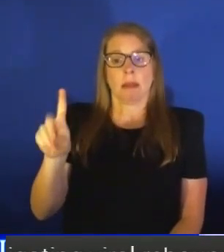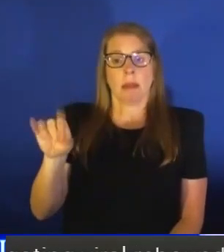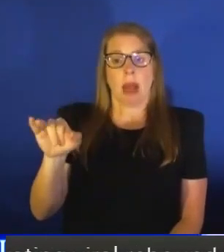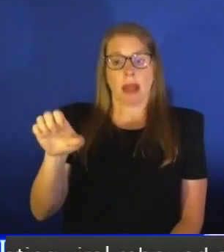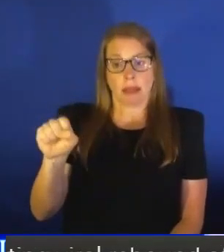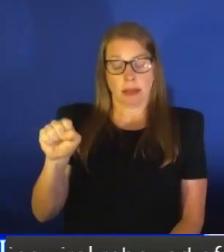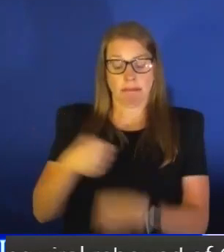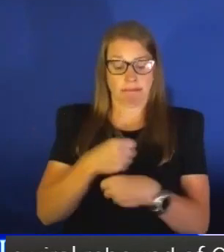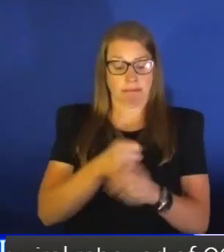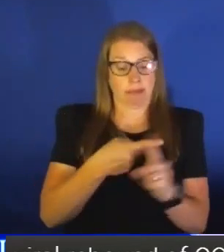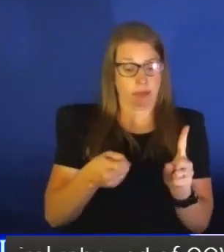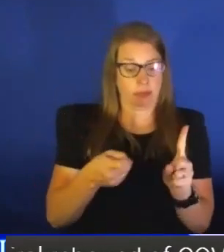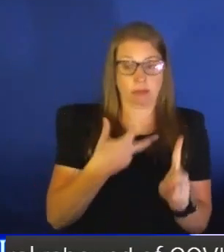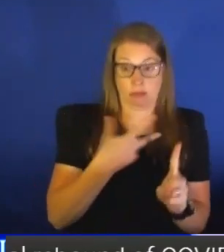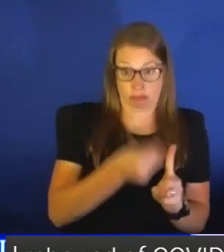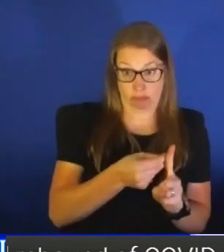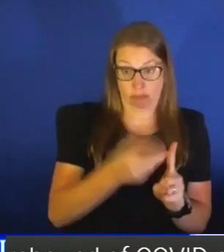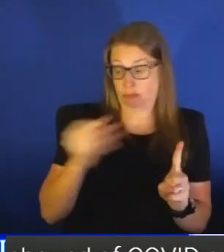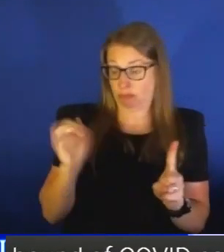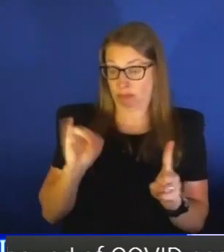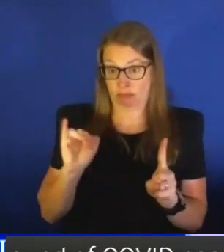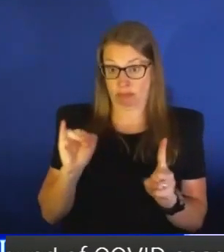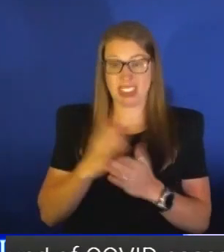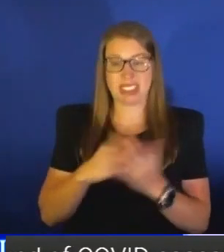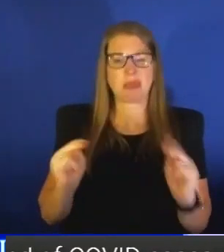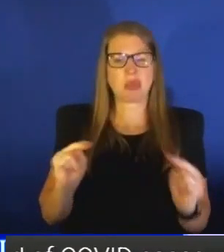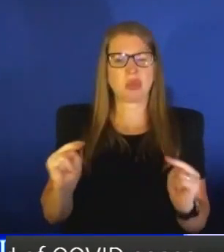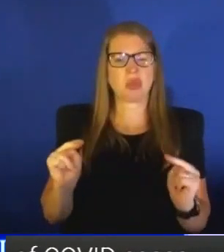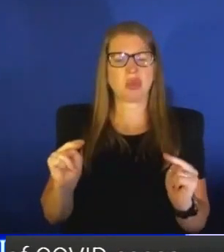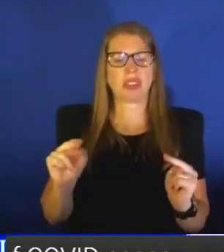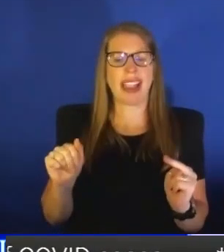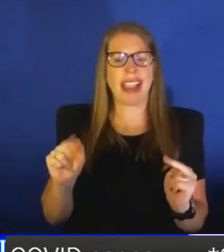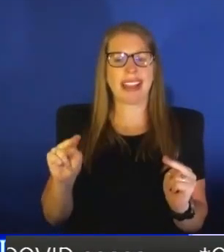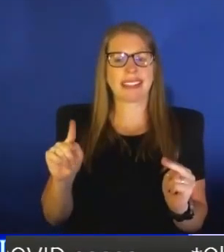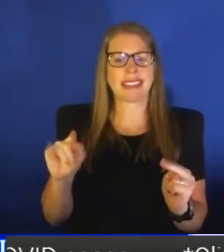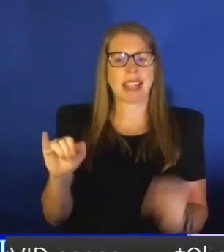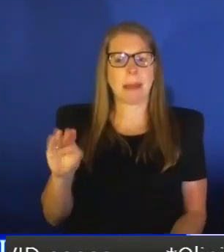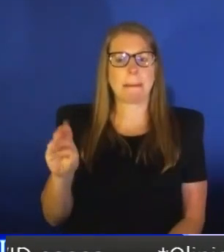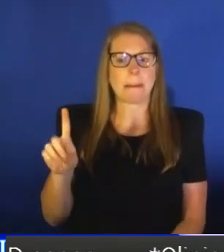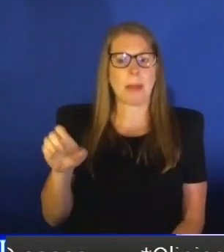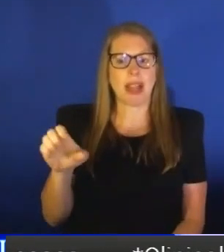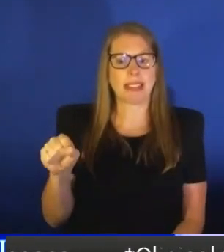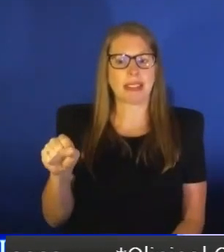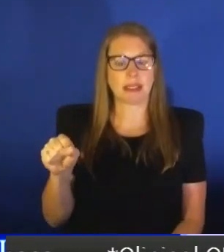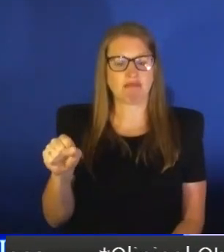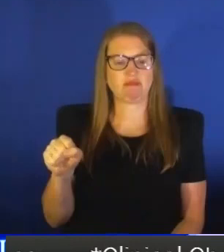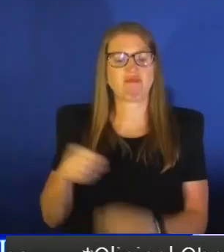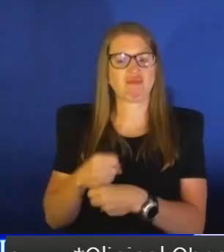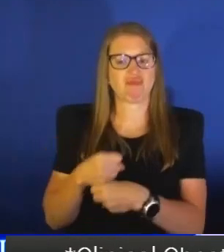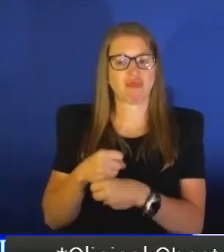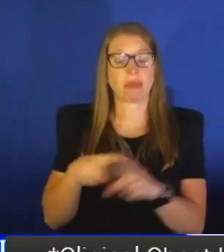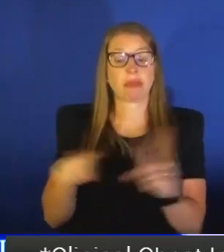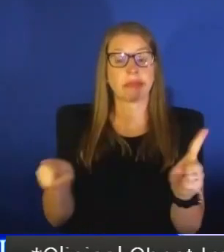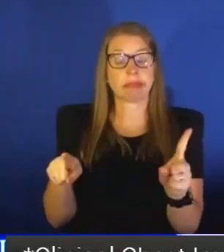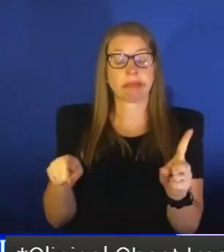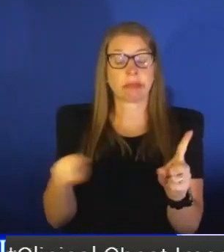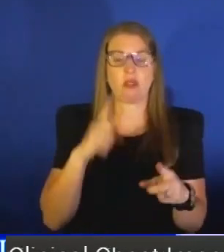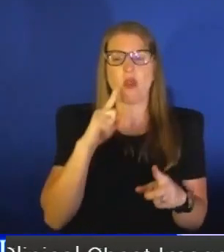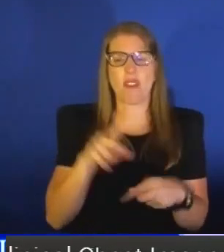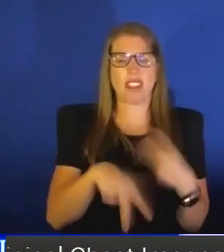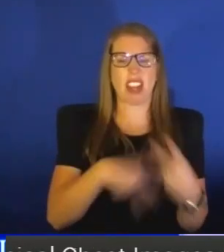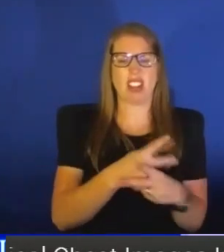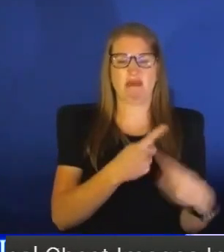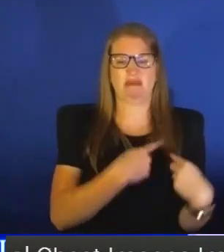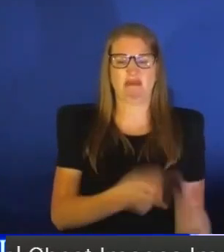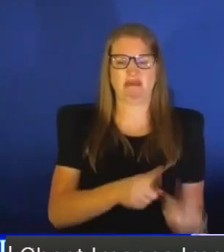and infection, you do have some neutralizing antibodies even to the variants that we've identified so far, but we know that you can still be infected by those